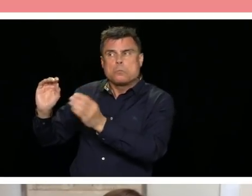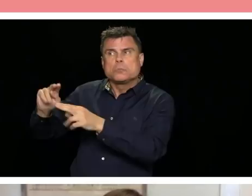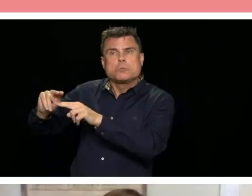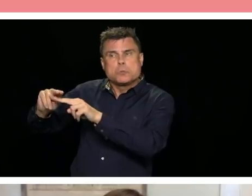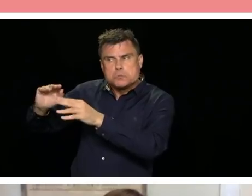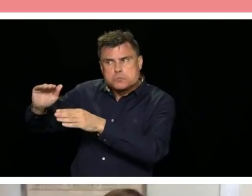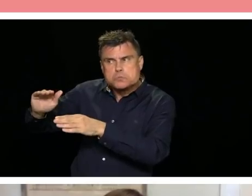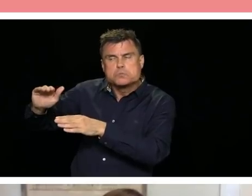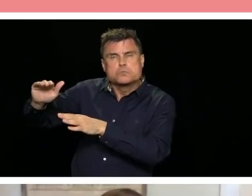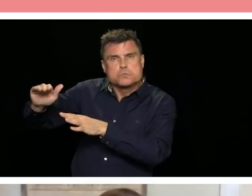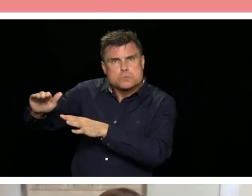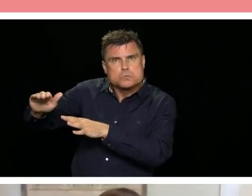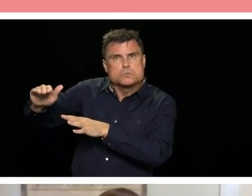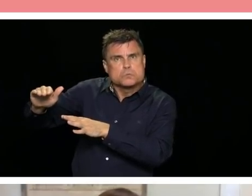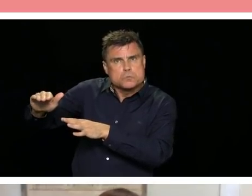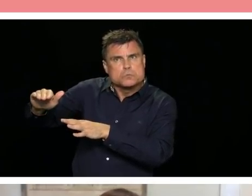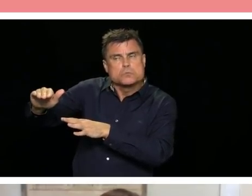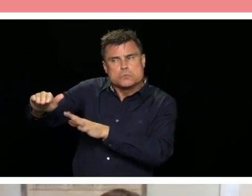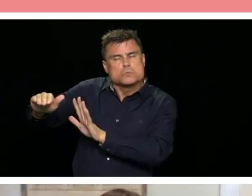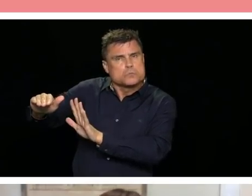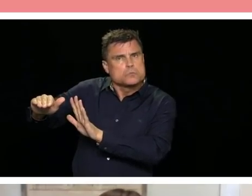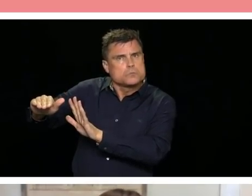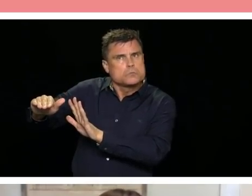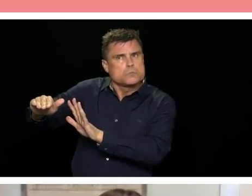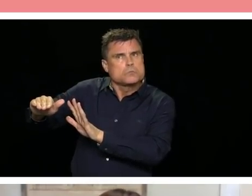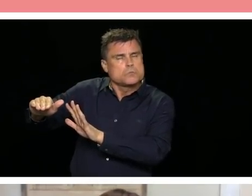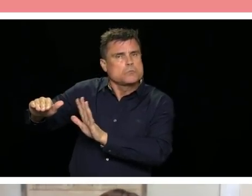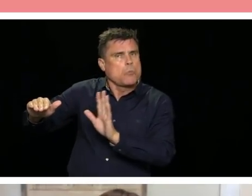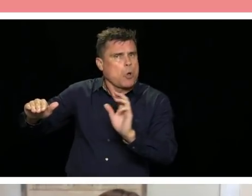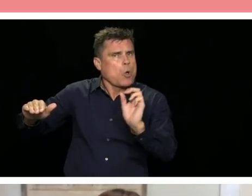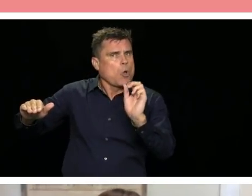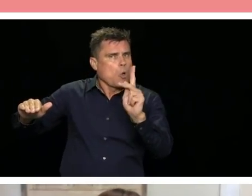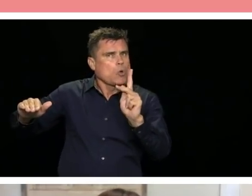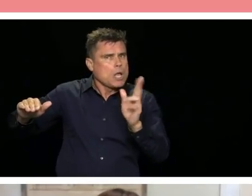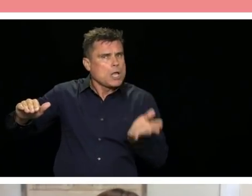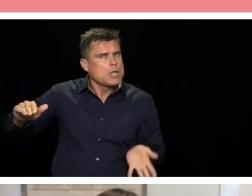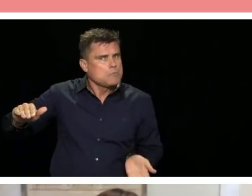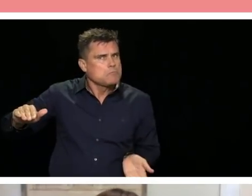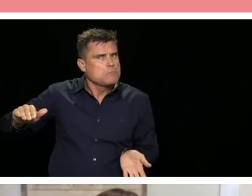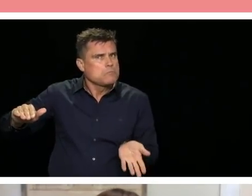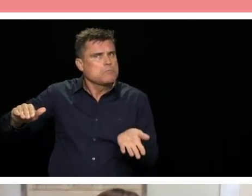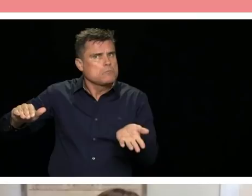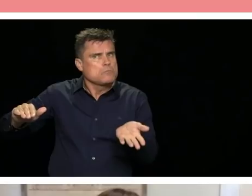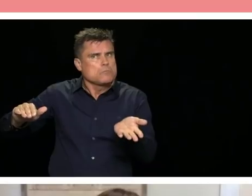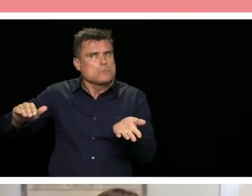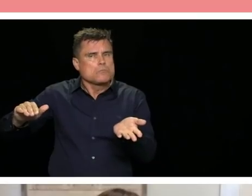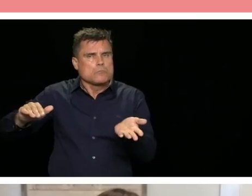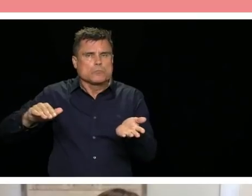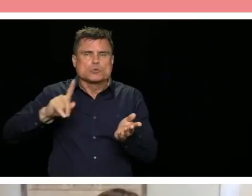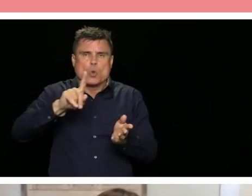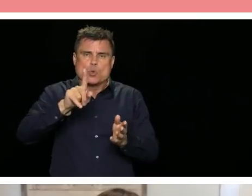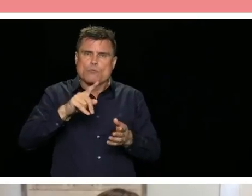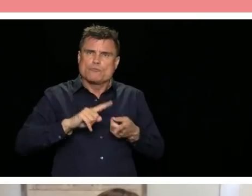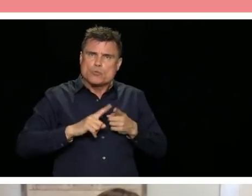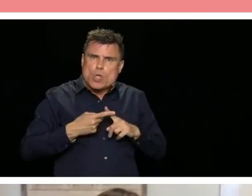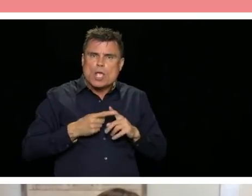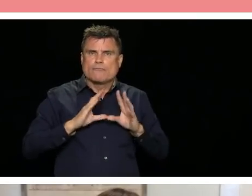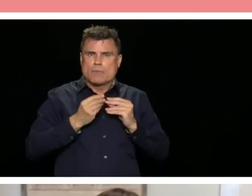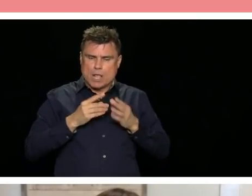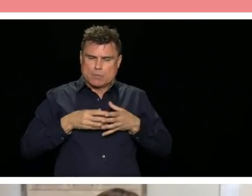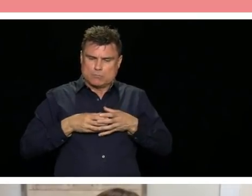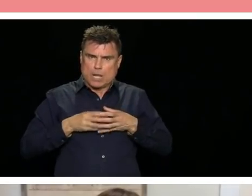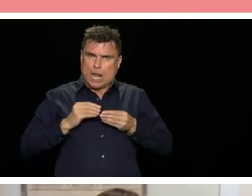bubble or extend their bubble, but to do it slowly and carefully. That's what will help us in the back end as we